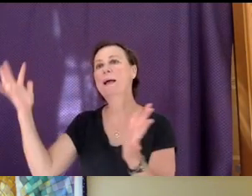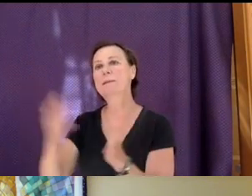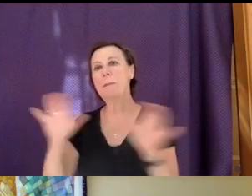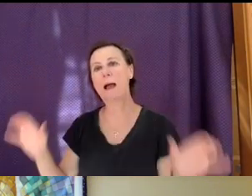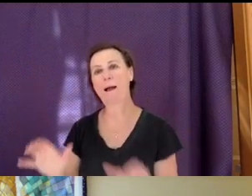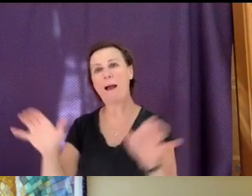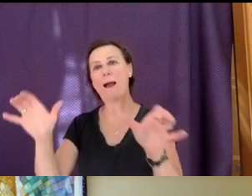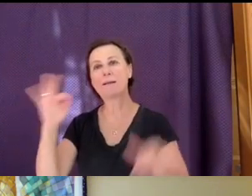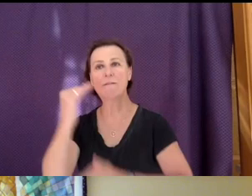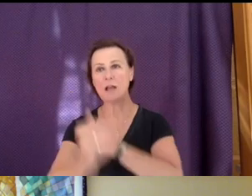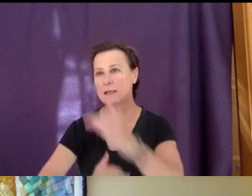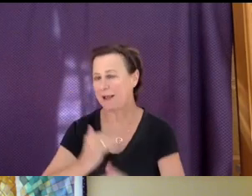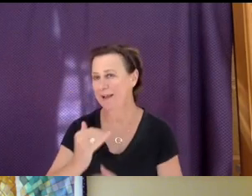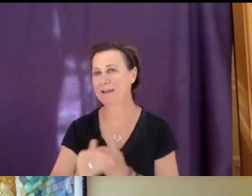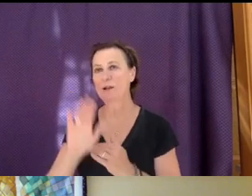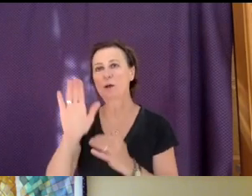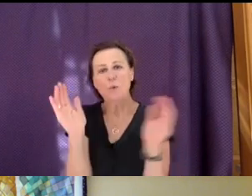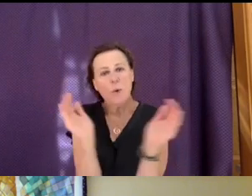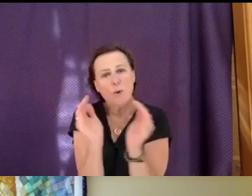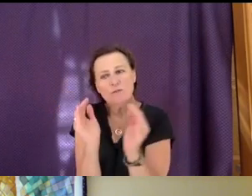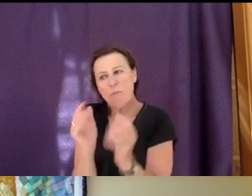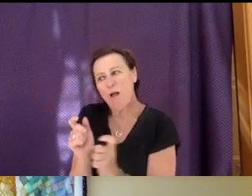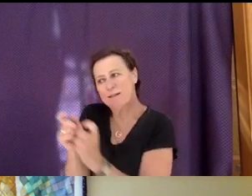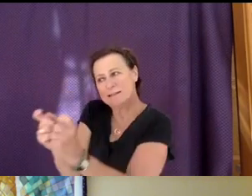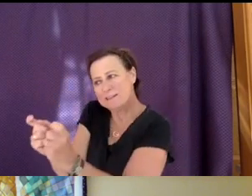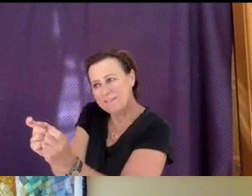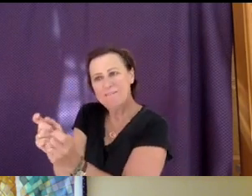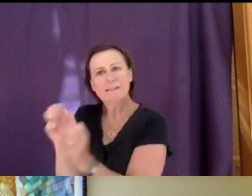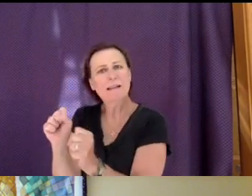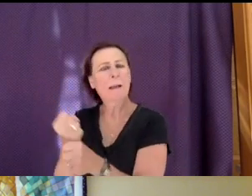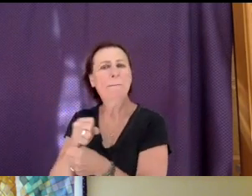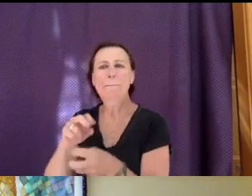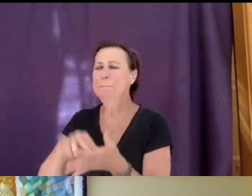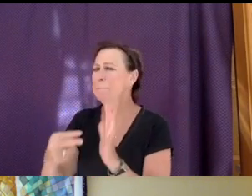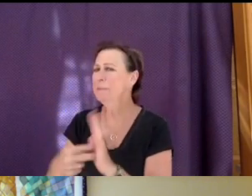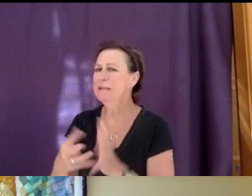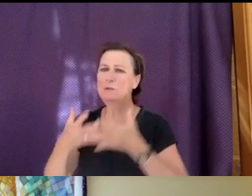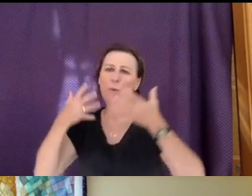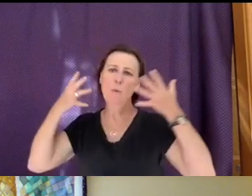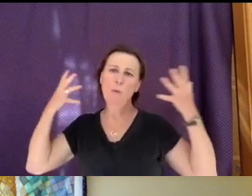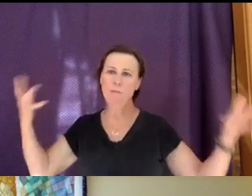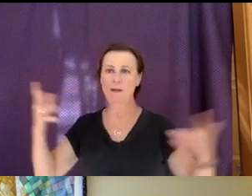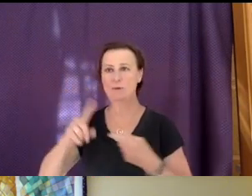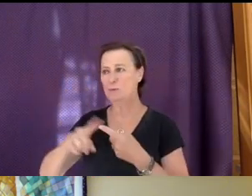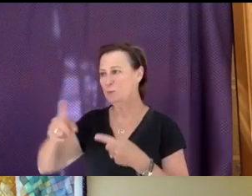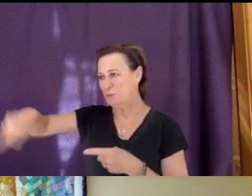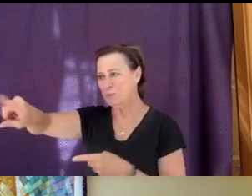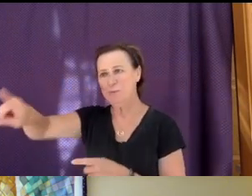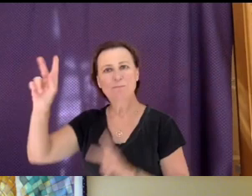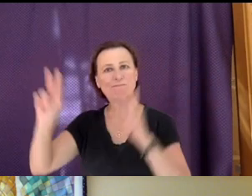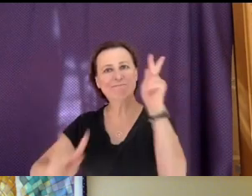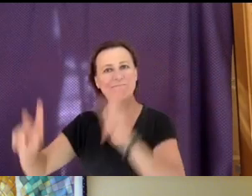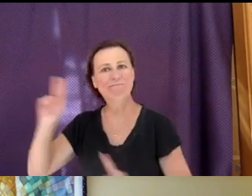Your small gesture could mean so much to someone.